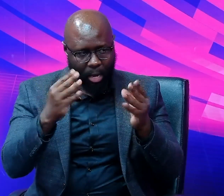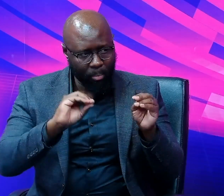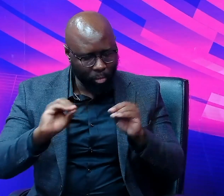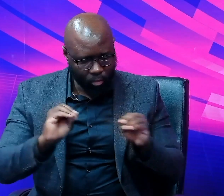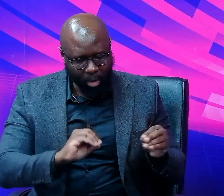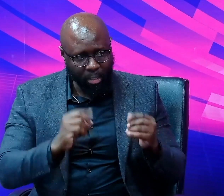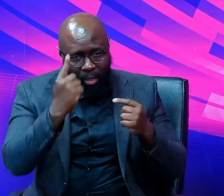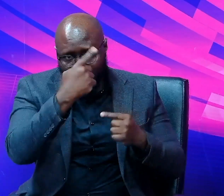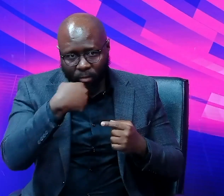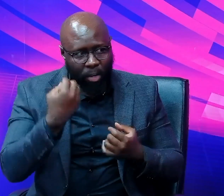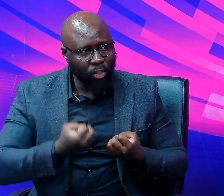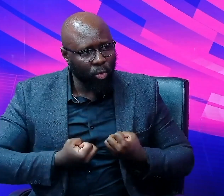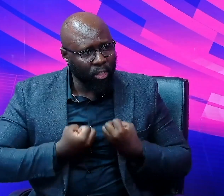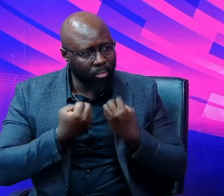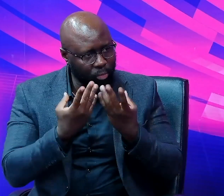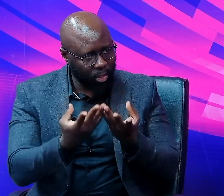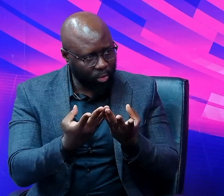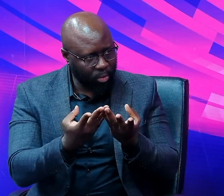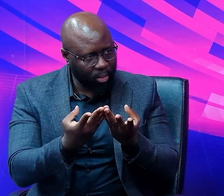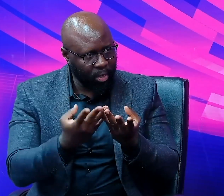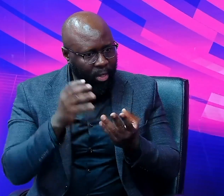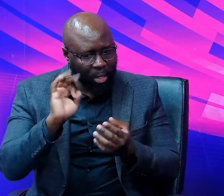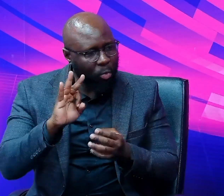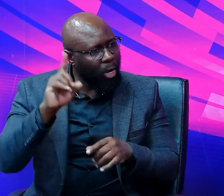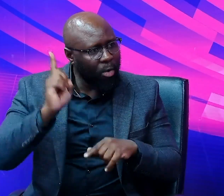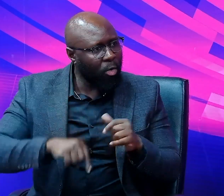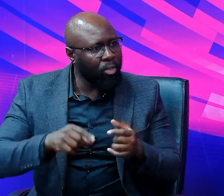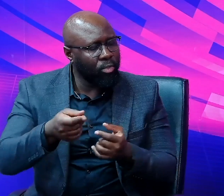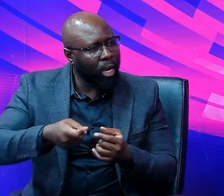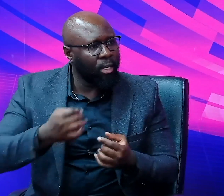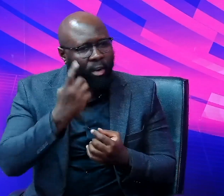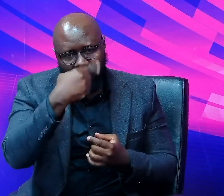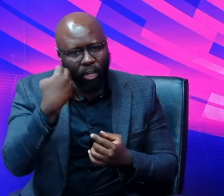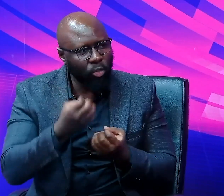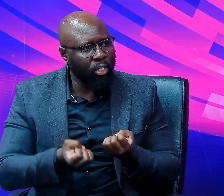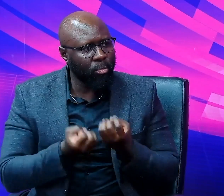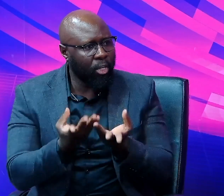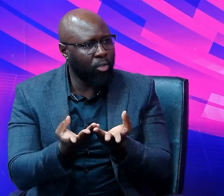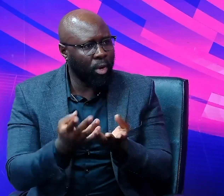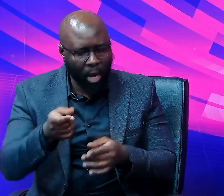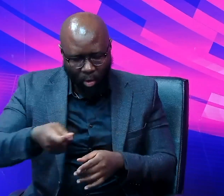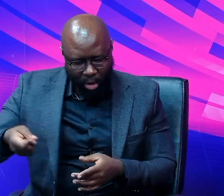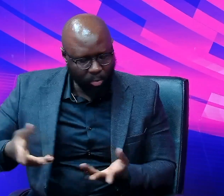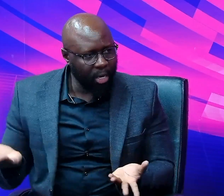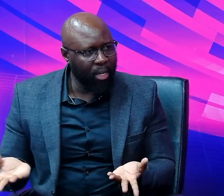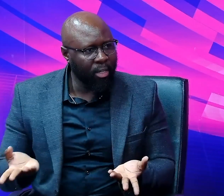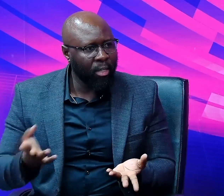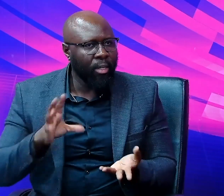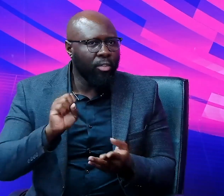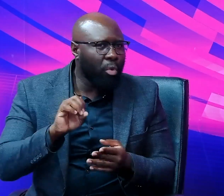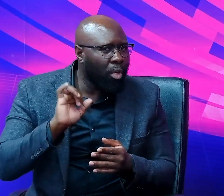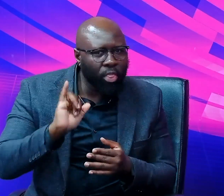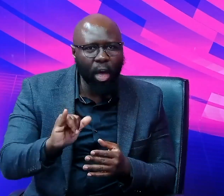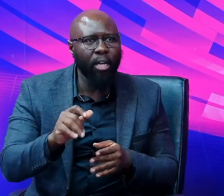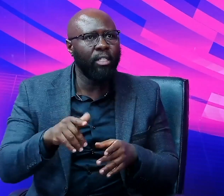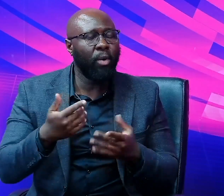Because this language uses hands movement, facial expressions, and all that. So you cannot write a facial expression. How do you